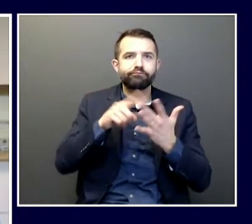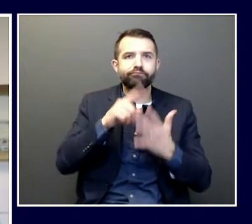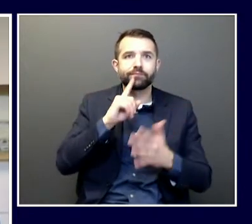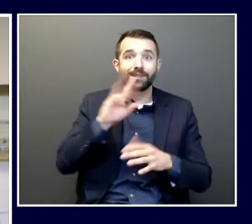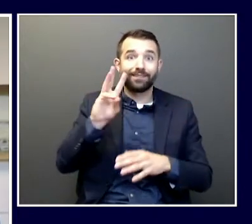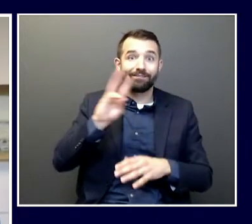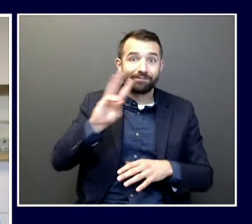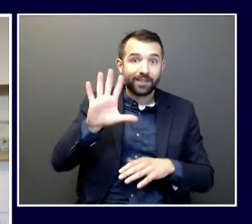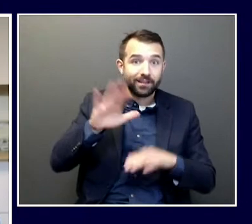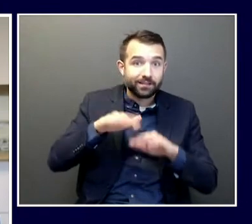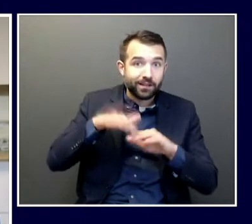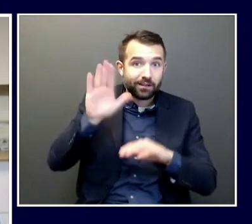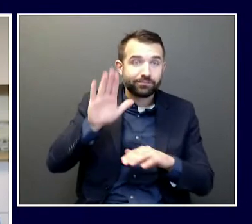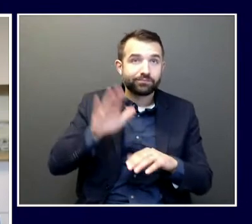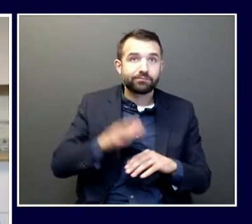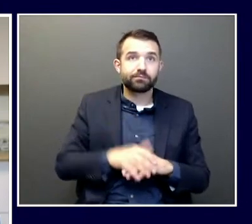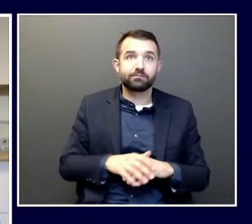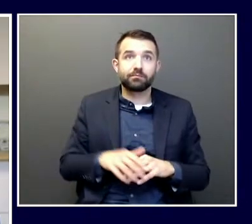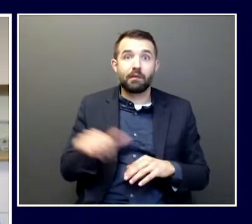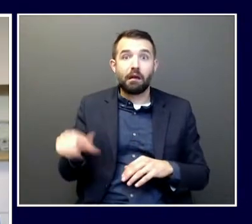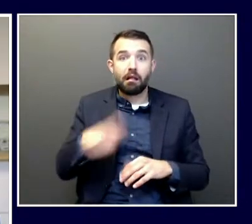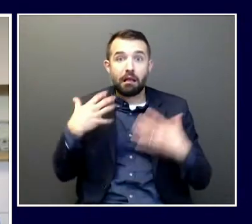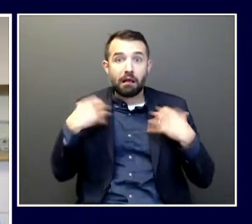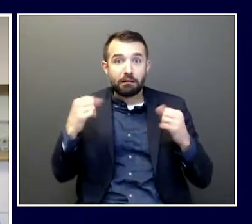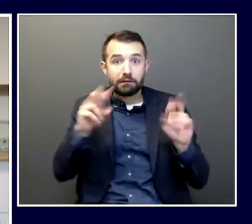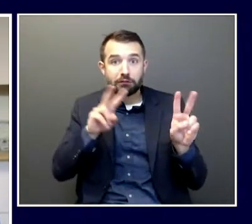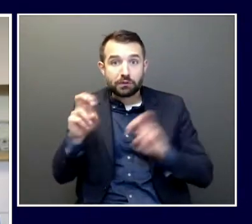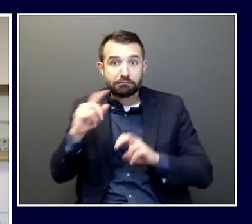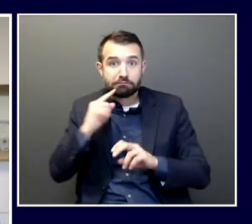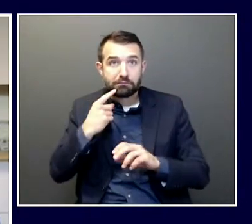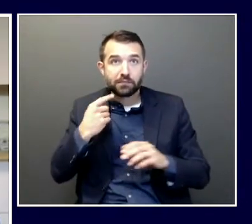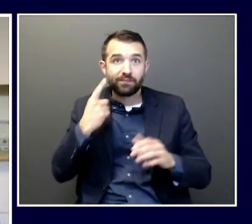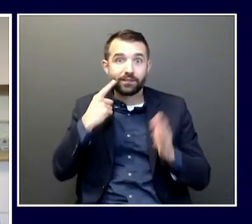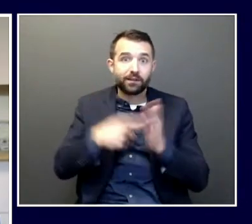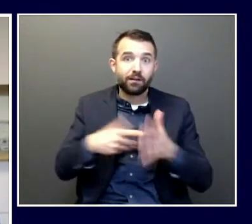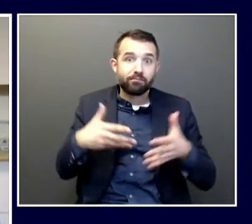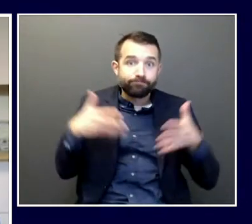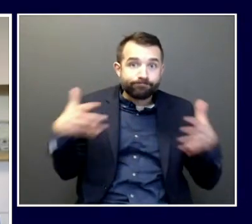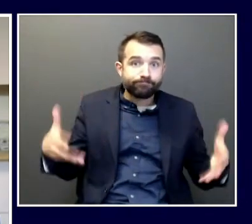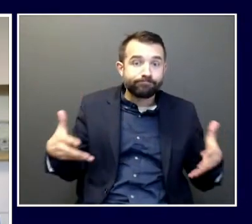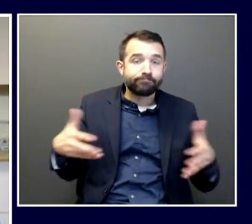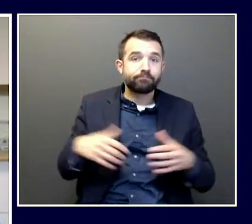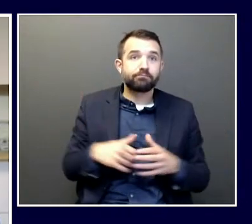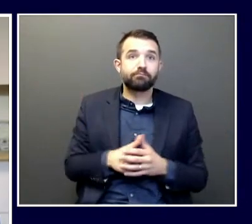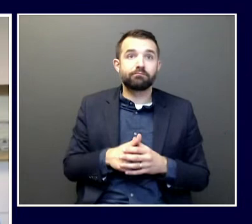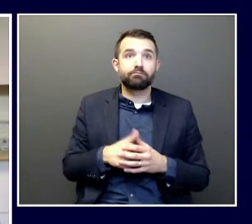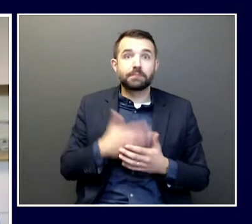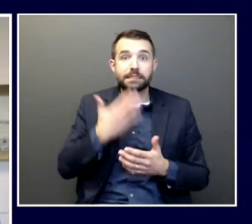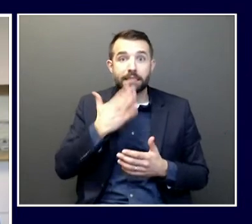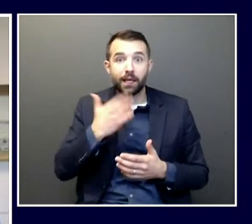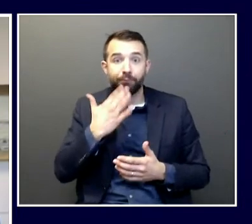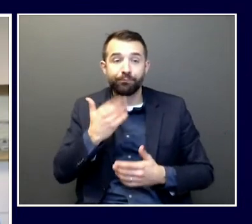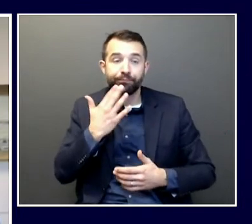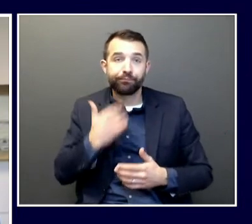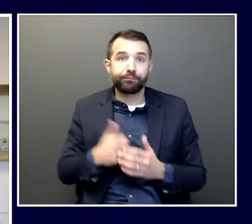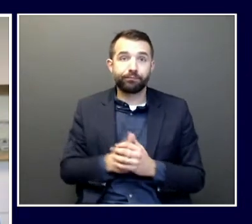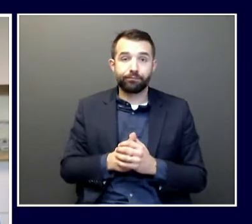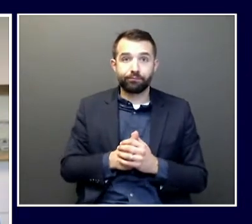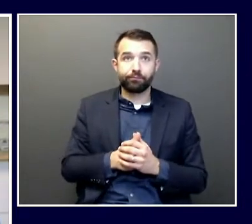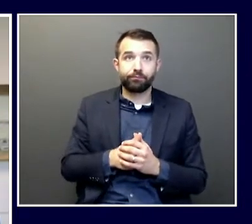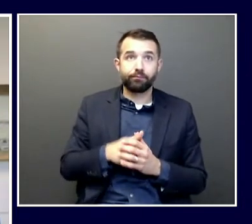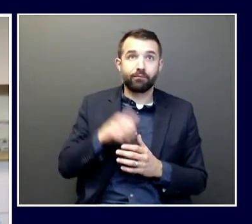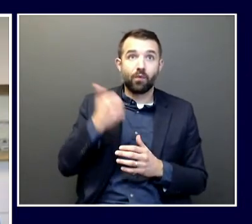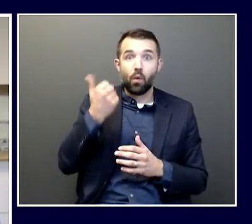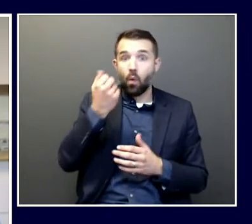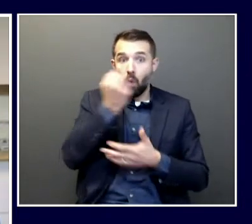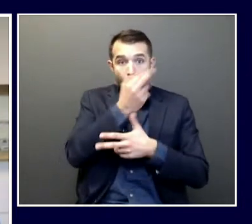health conditions, including things like being overweight, as well as having things like diabetes, which when you look at the population level